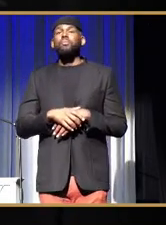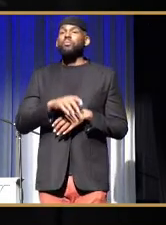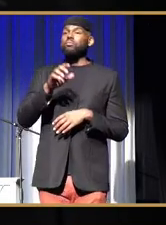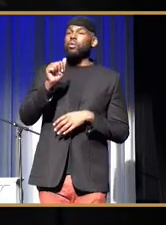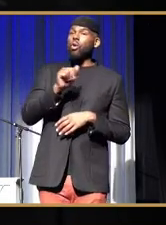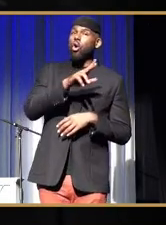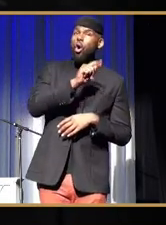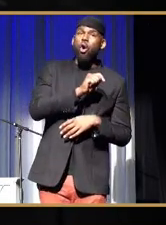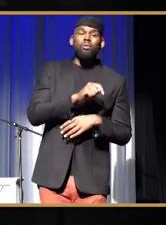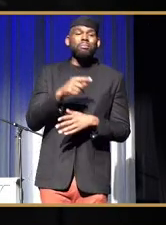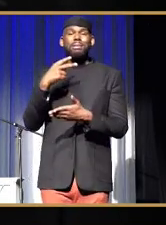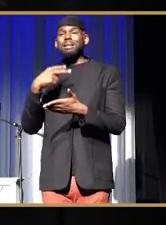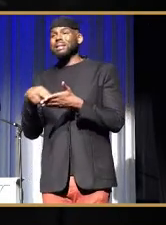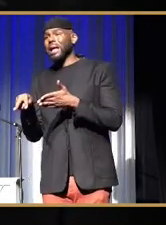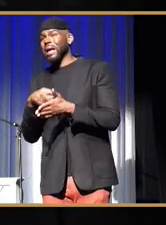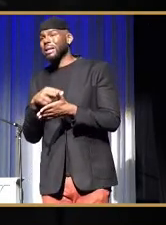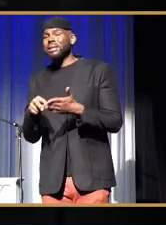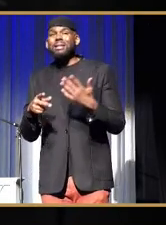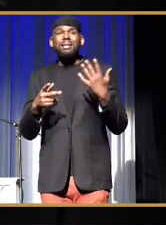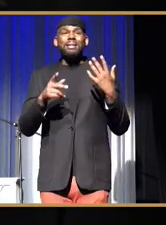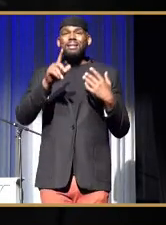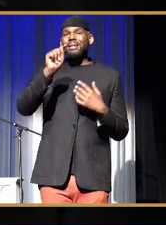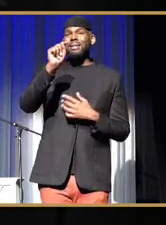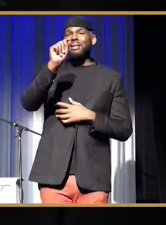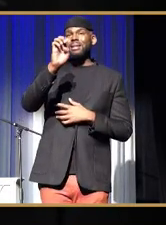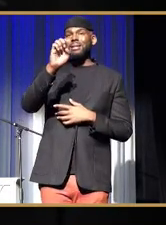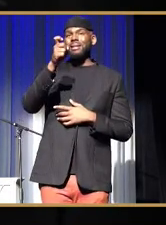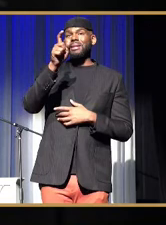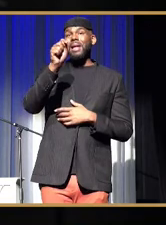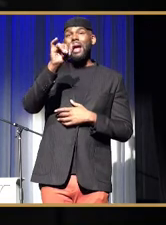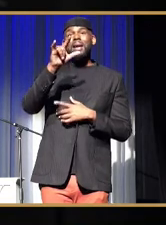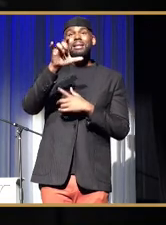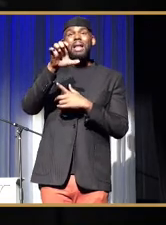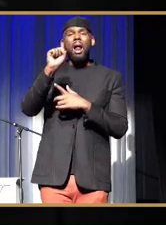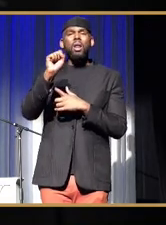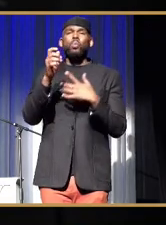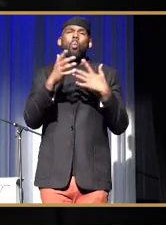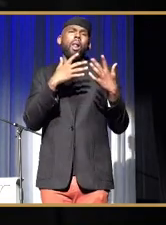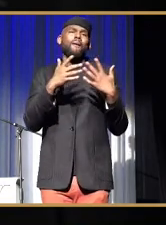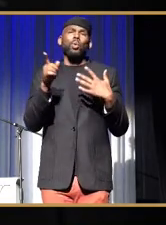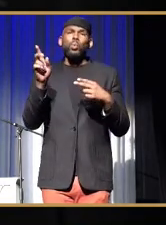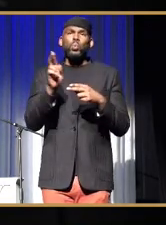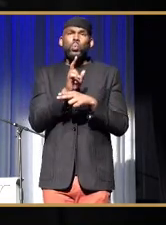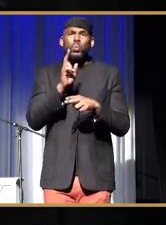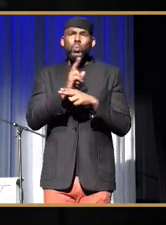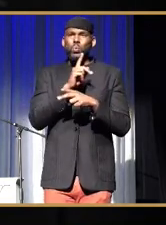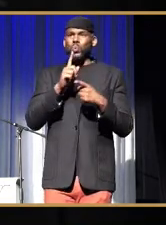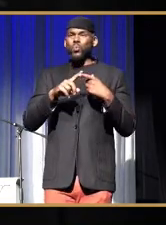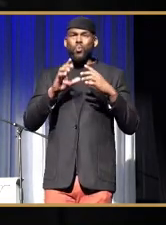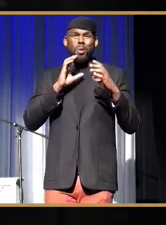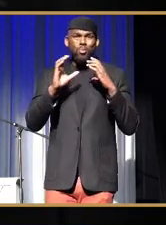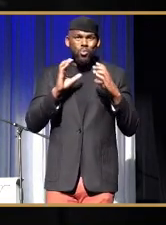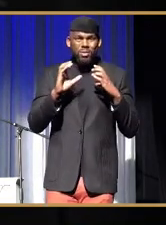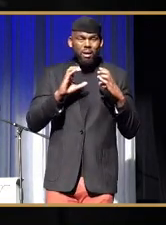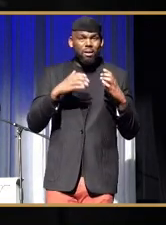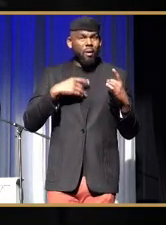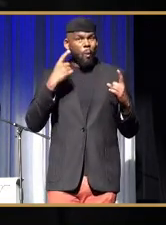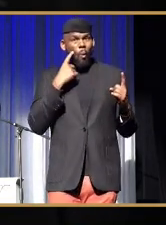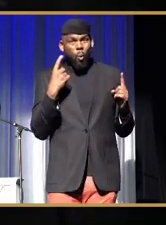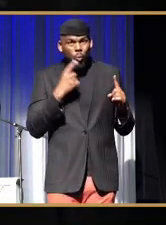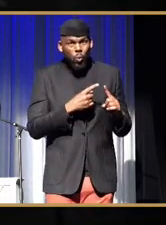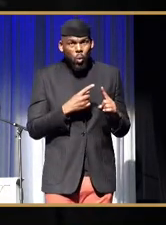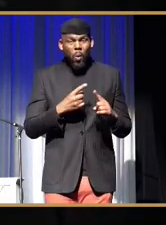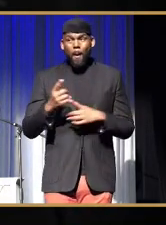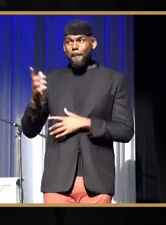art, dance, the use of textiles, whatever it is that people rely on to communicate. And our goal is to connect